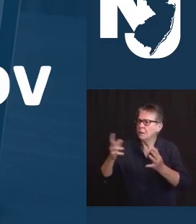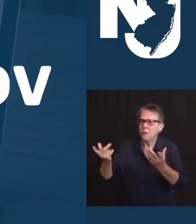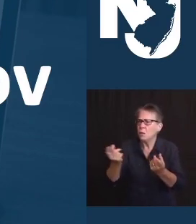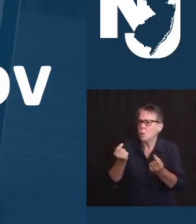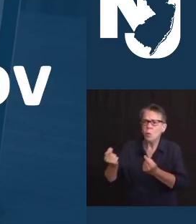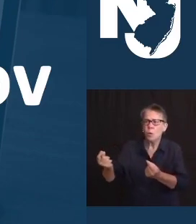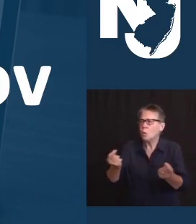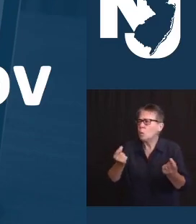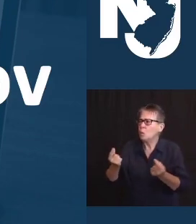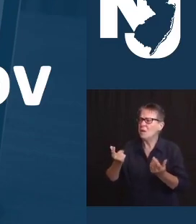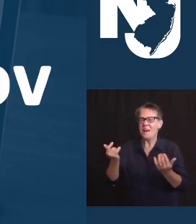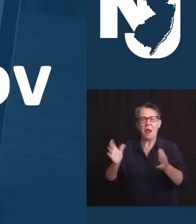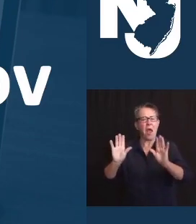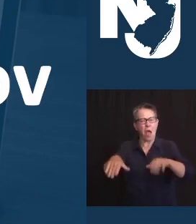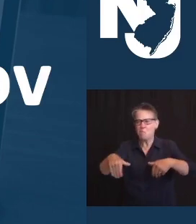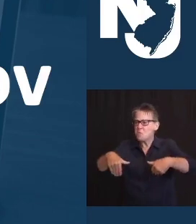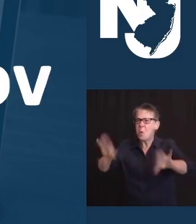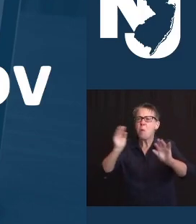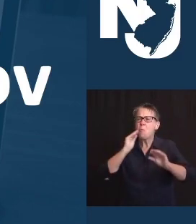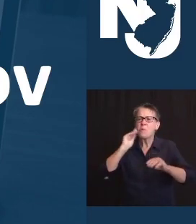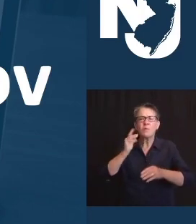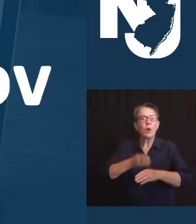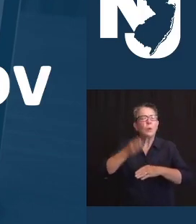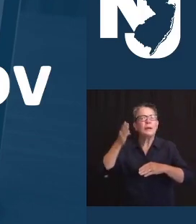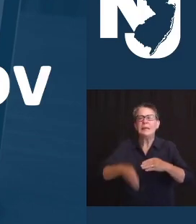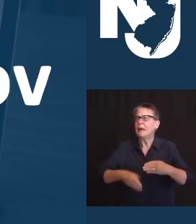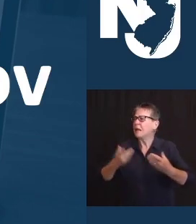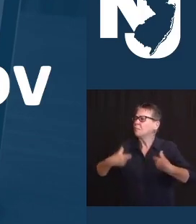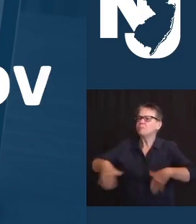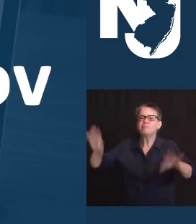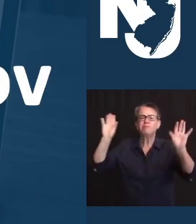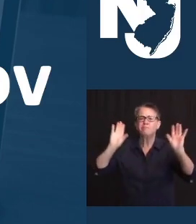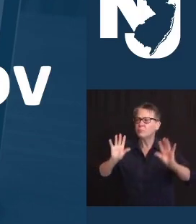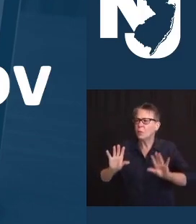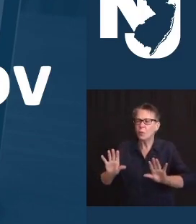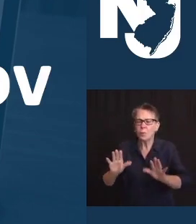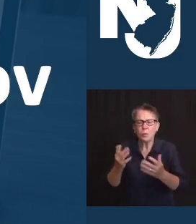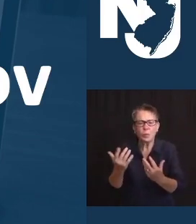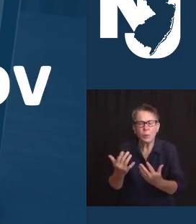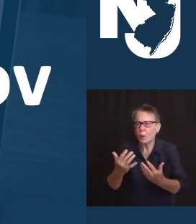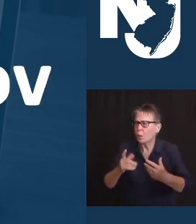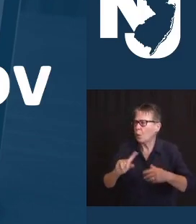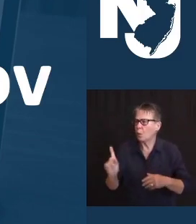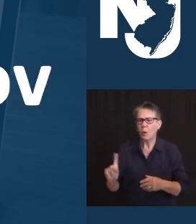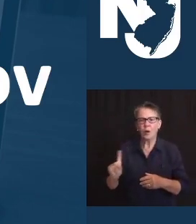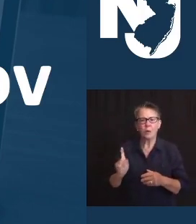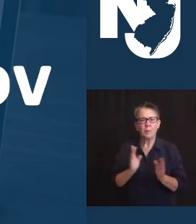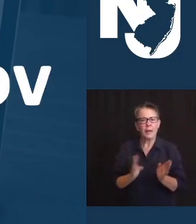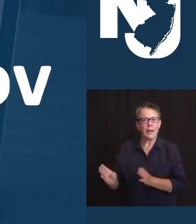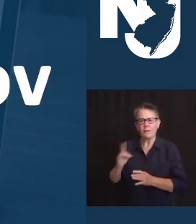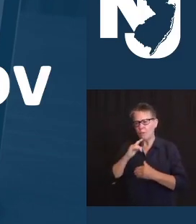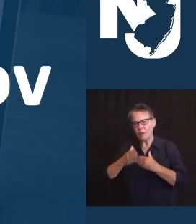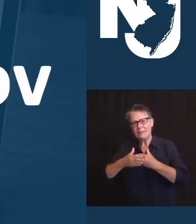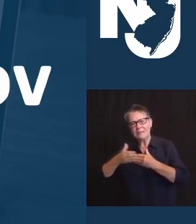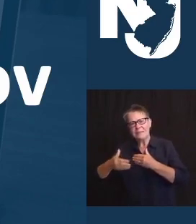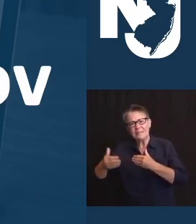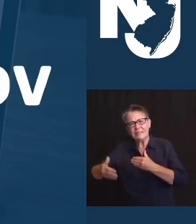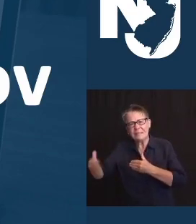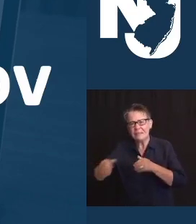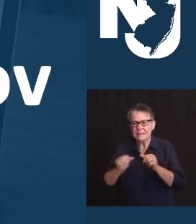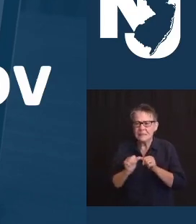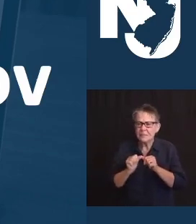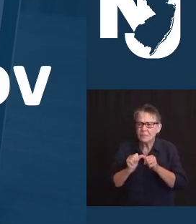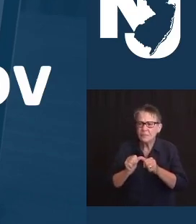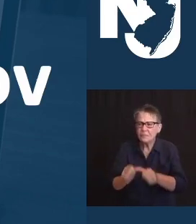the ultimate act of irresponsible and behavior and dereliction of duty. Senator McConnell, please get back